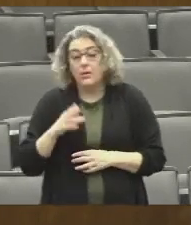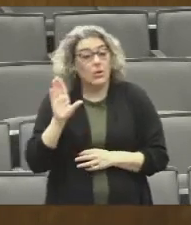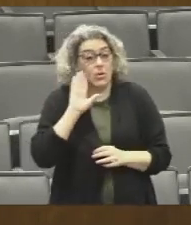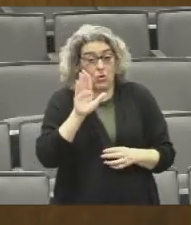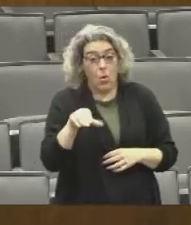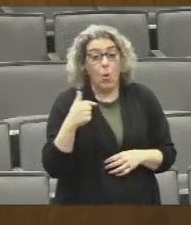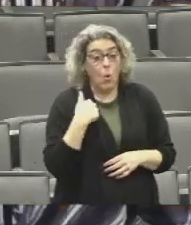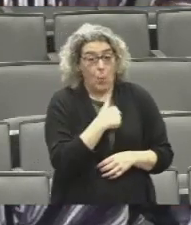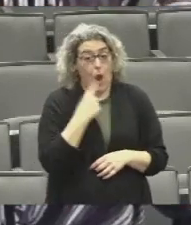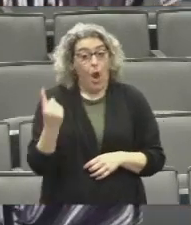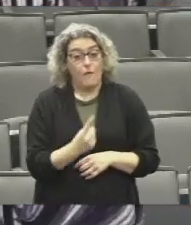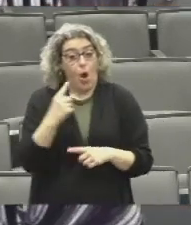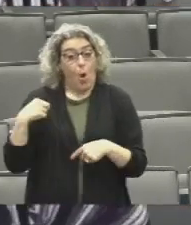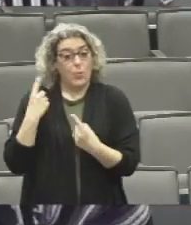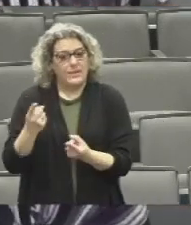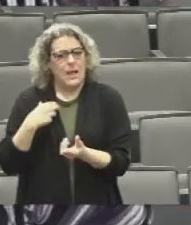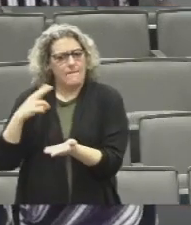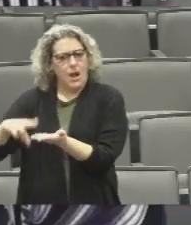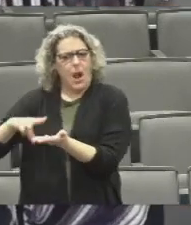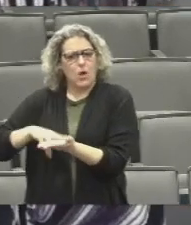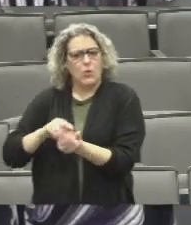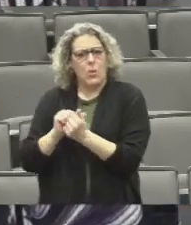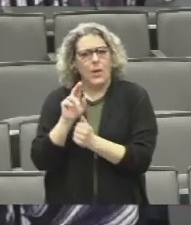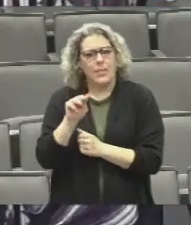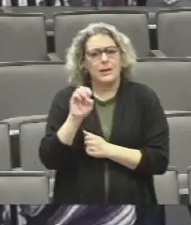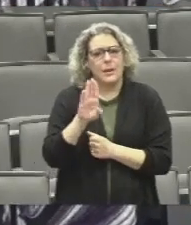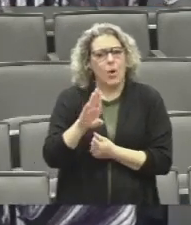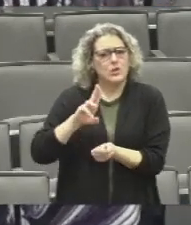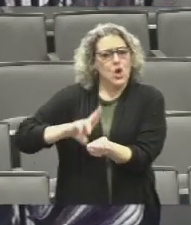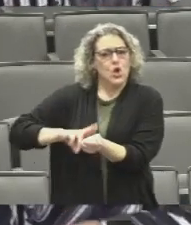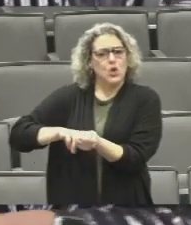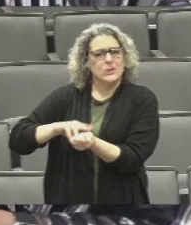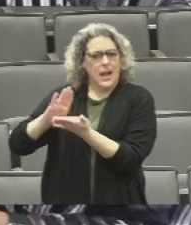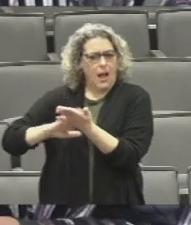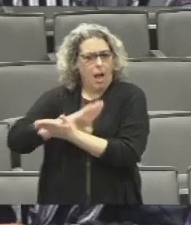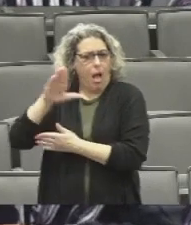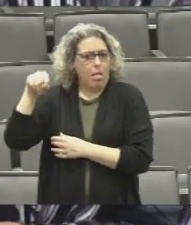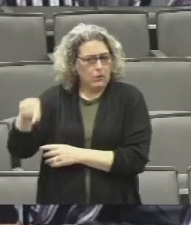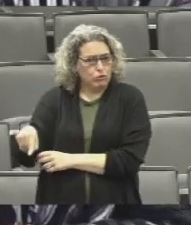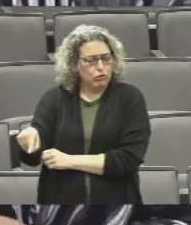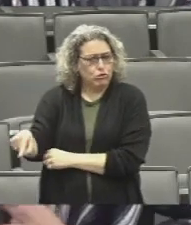had a contract with Methodist Nursing College. So